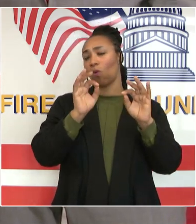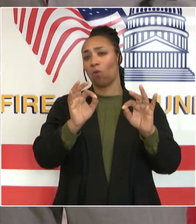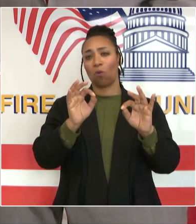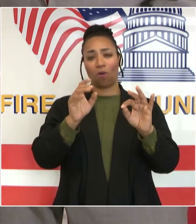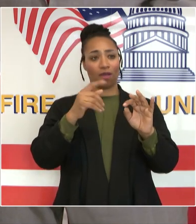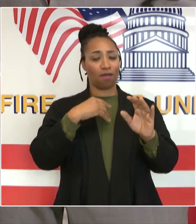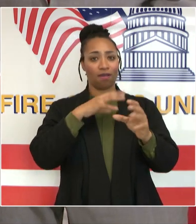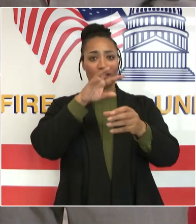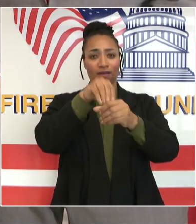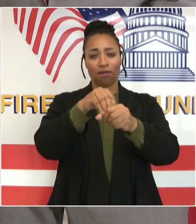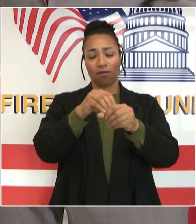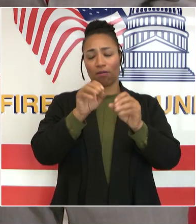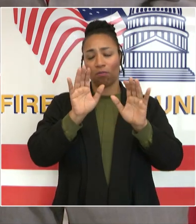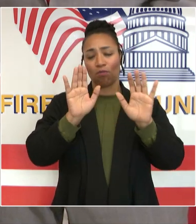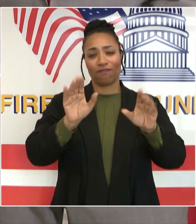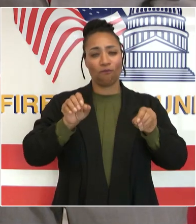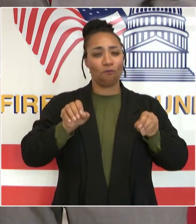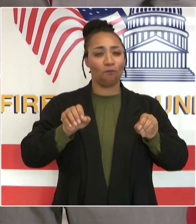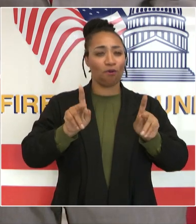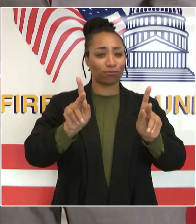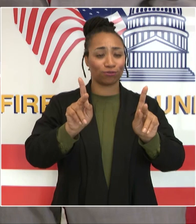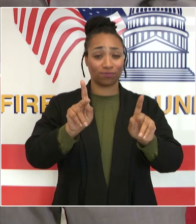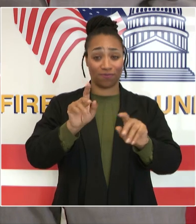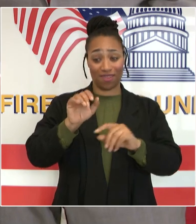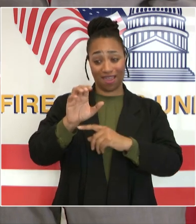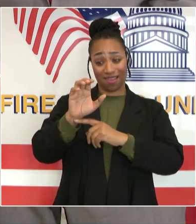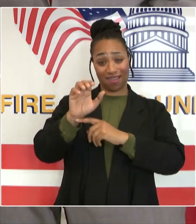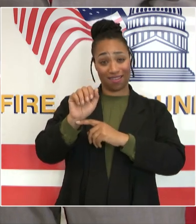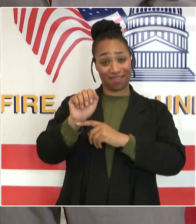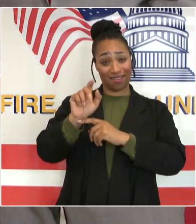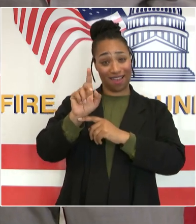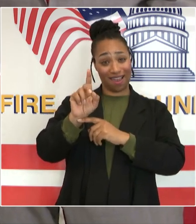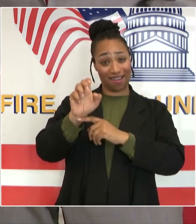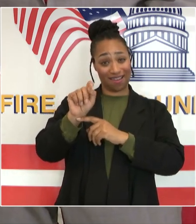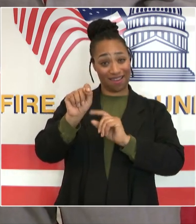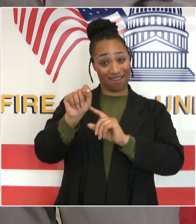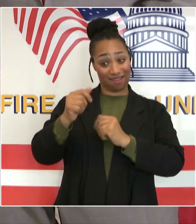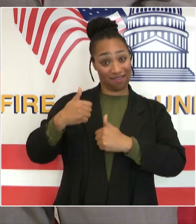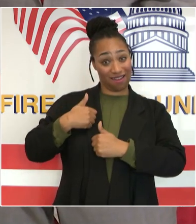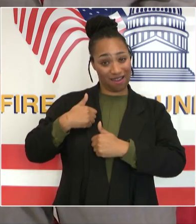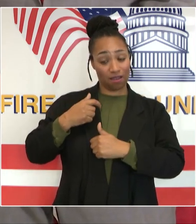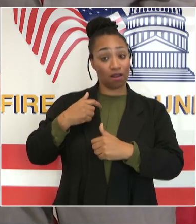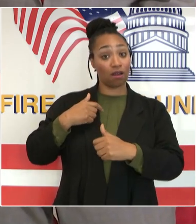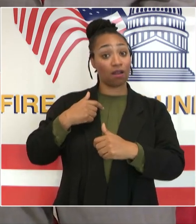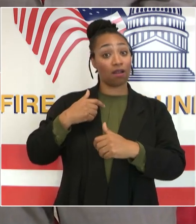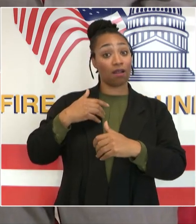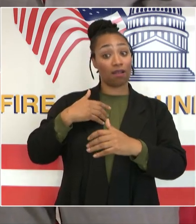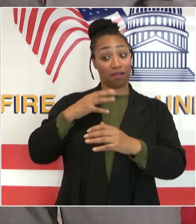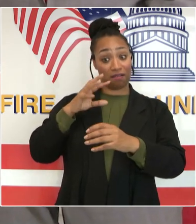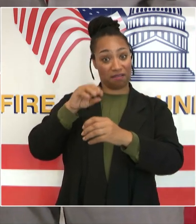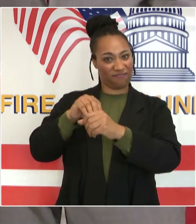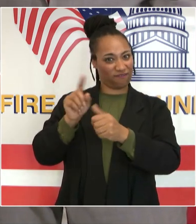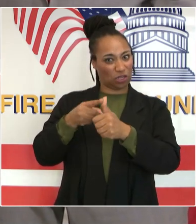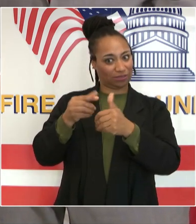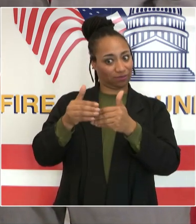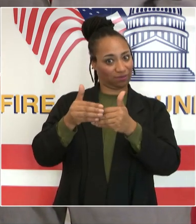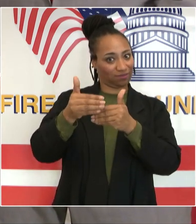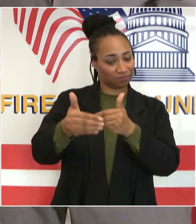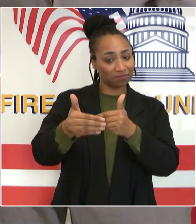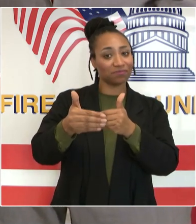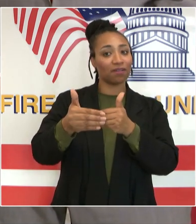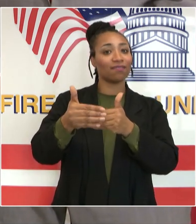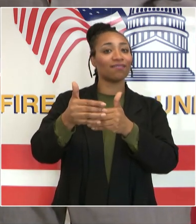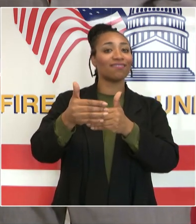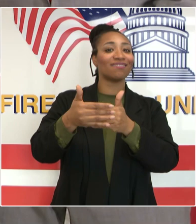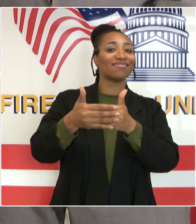first step in making my goals a reality. I see this as an opportunity not only to serve my community, but